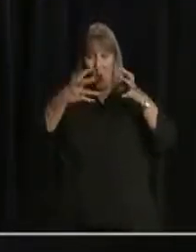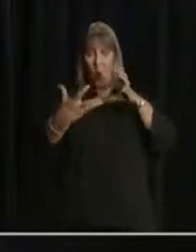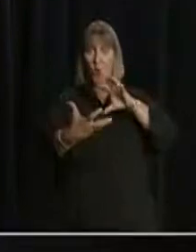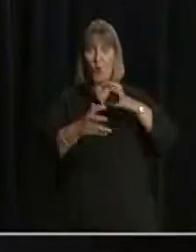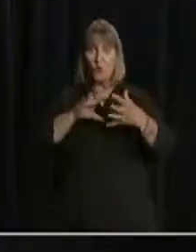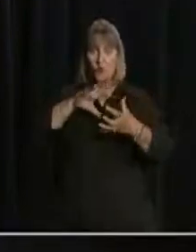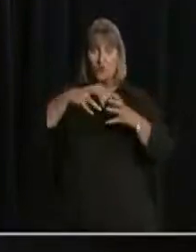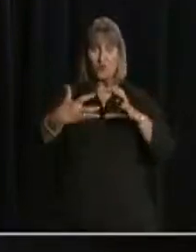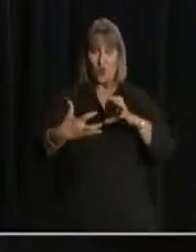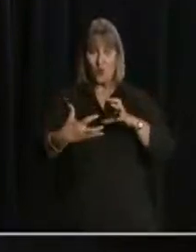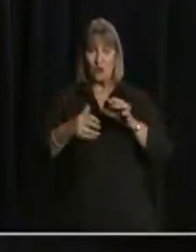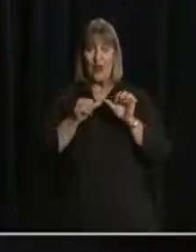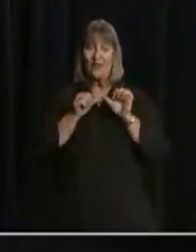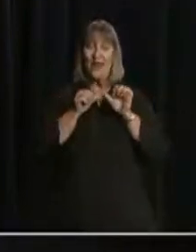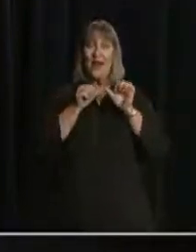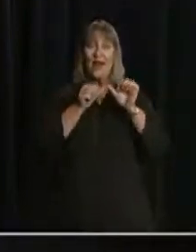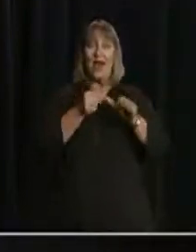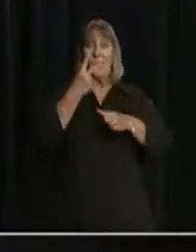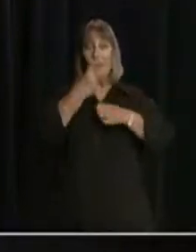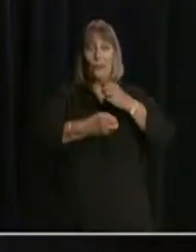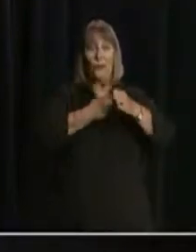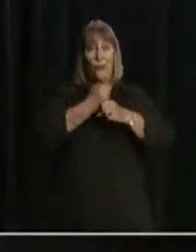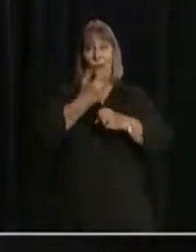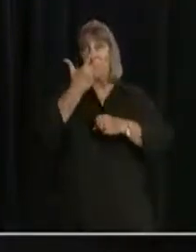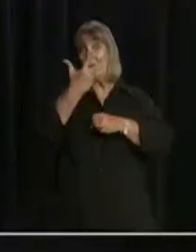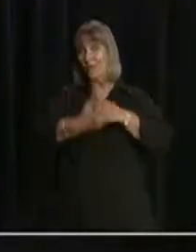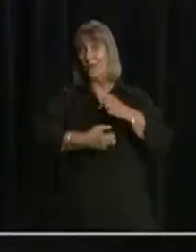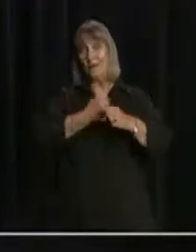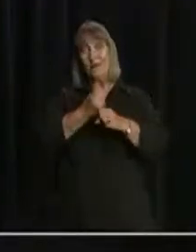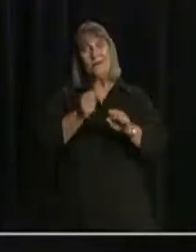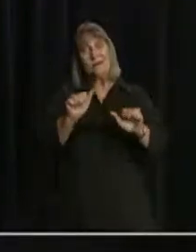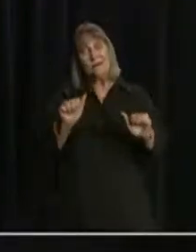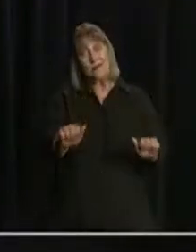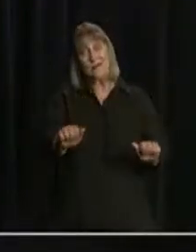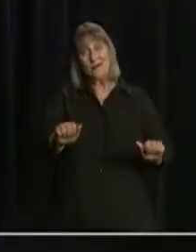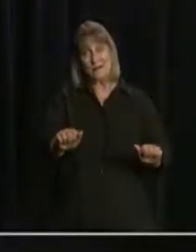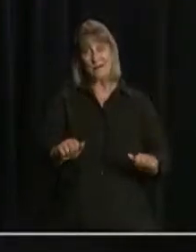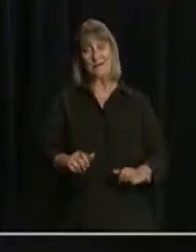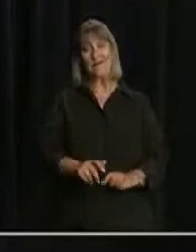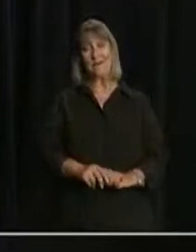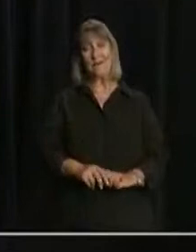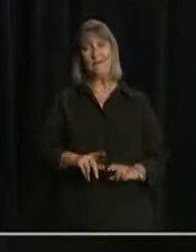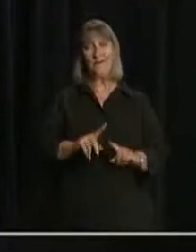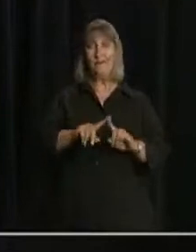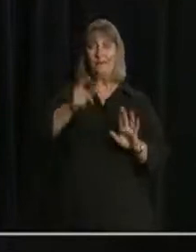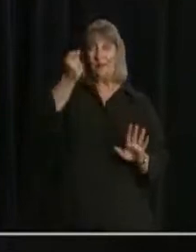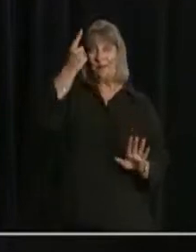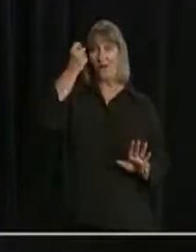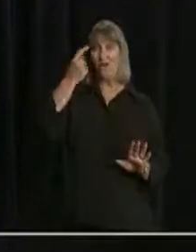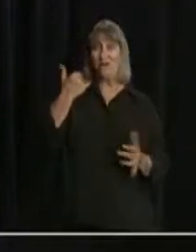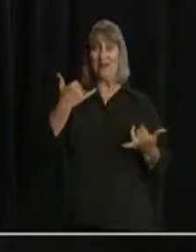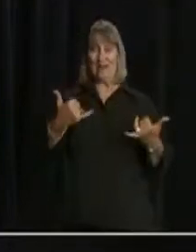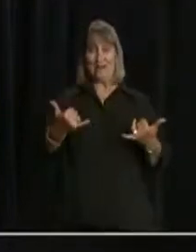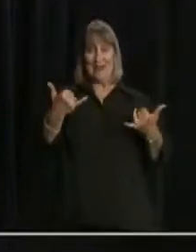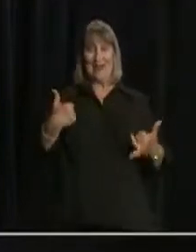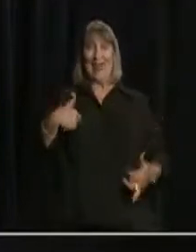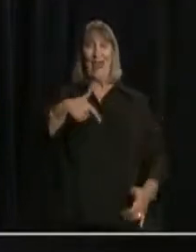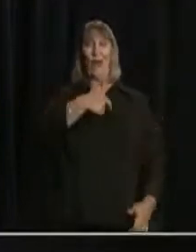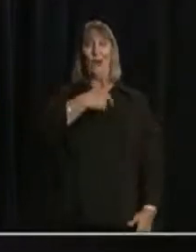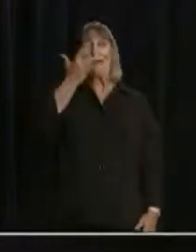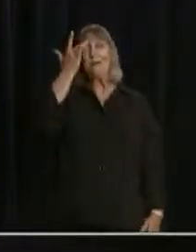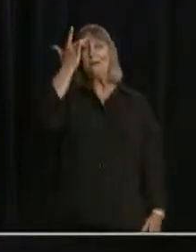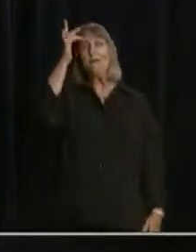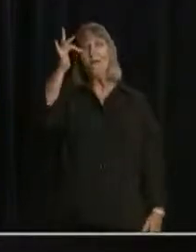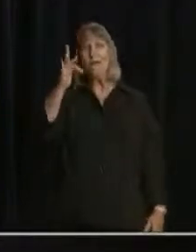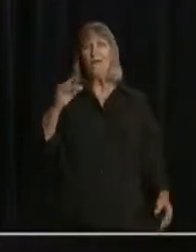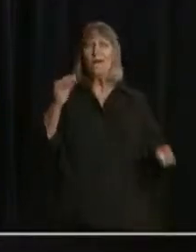last 2, sometimes 3 years. The good news in this one is that we're a lot smarter, I think, and have more